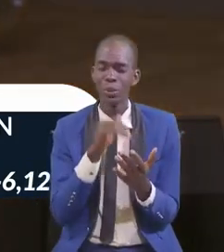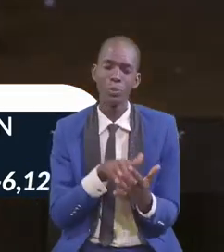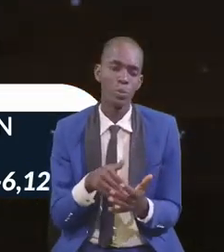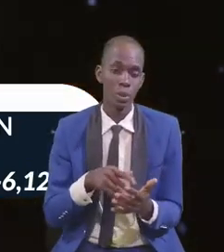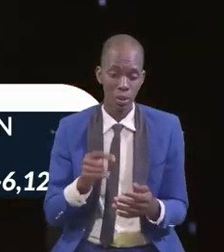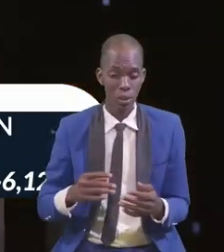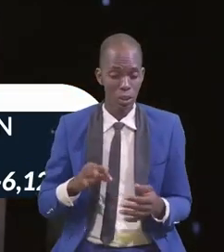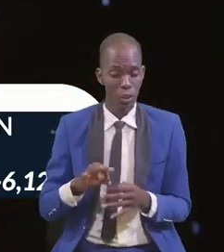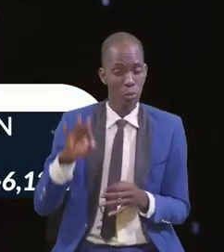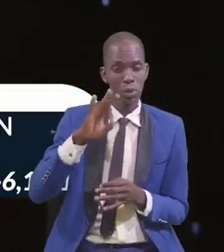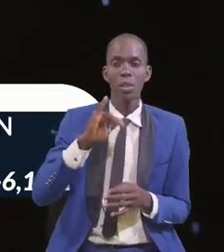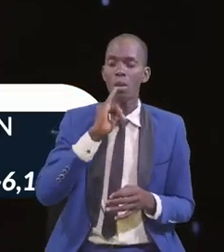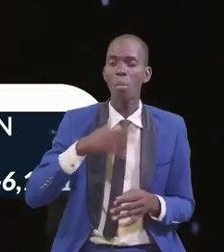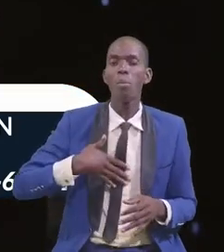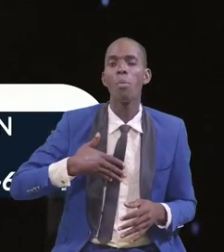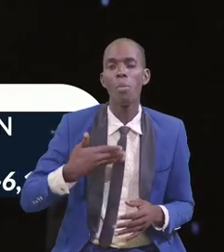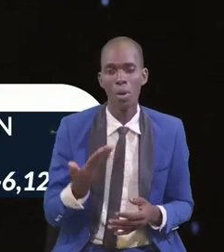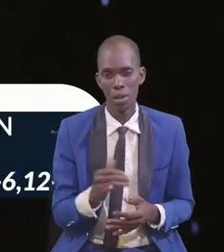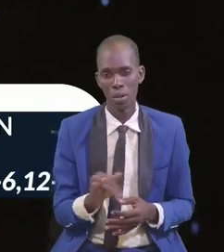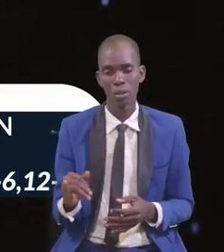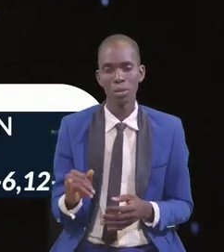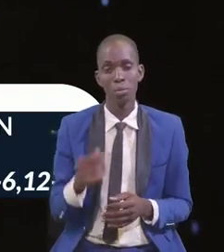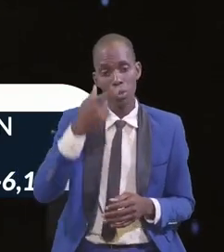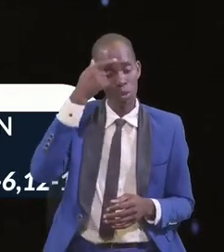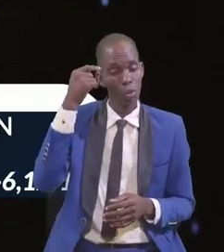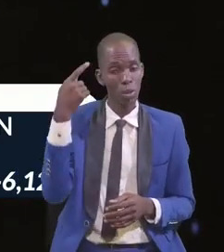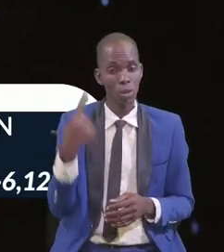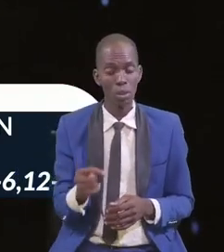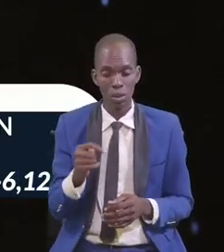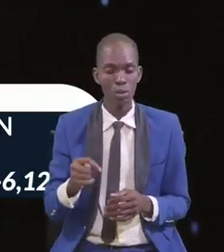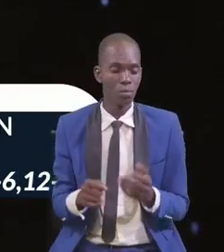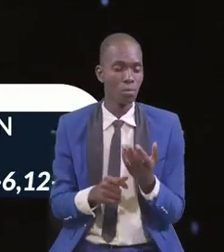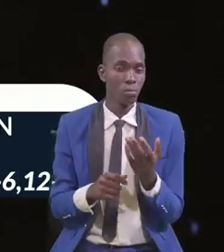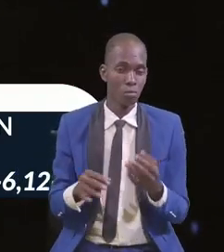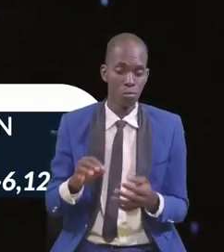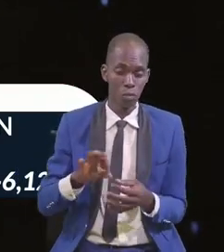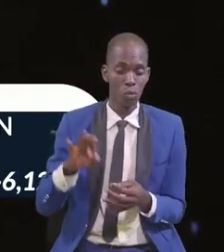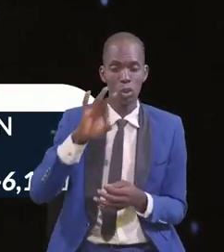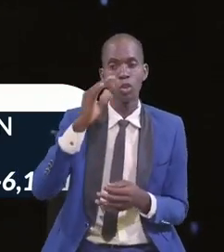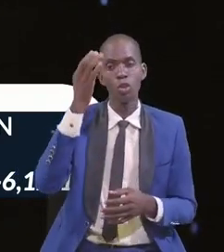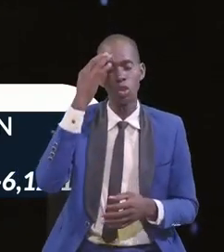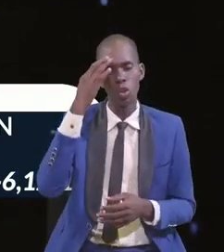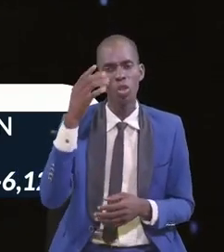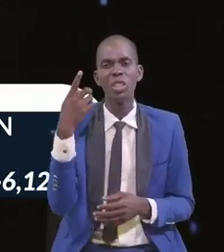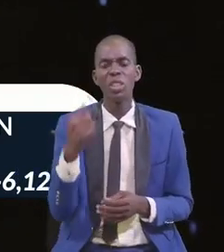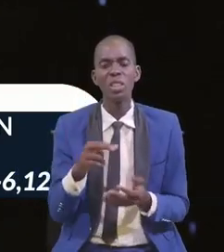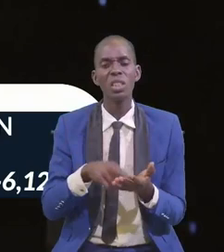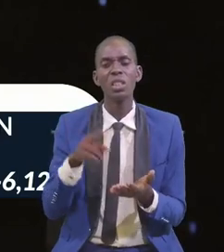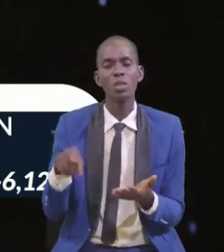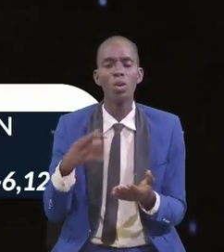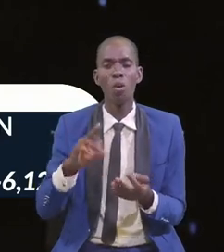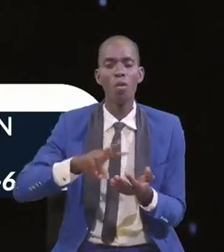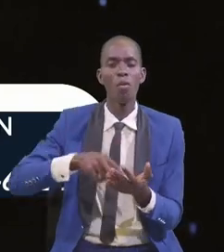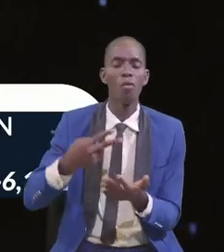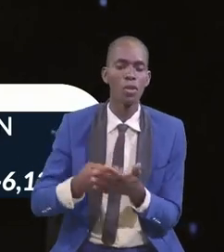willing because your spirit knows the consequence of falling into temptation. The spirit is